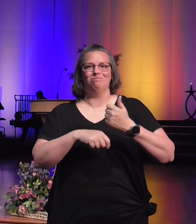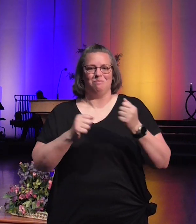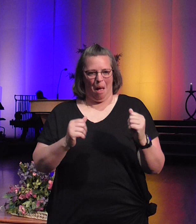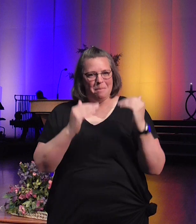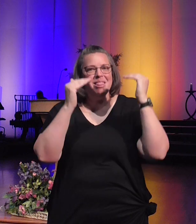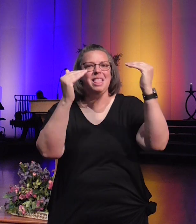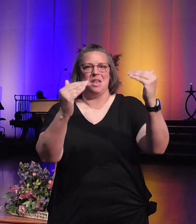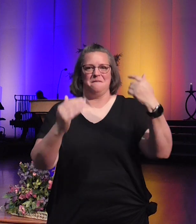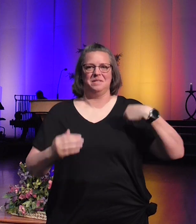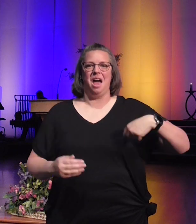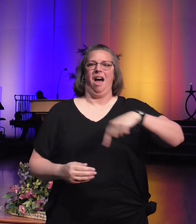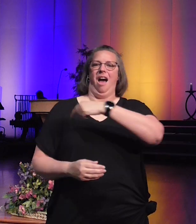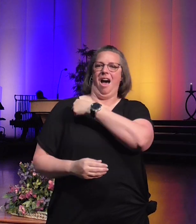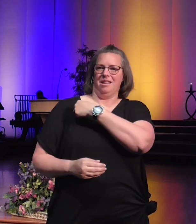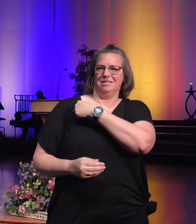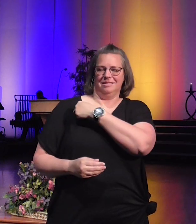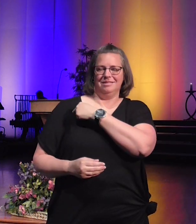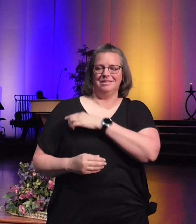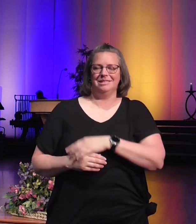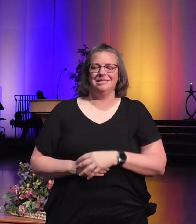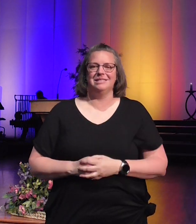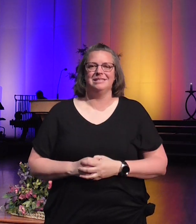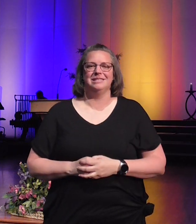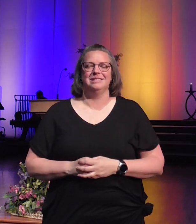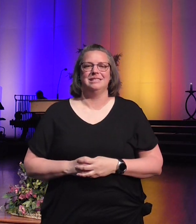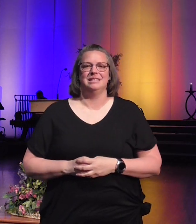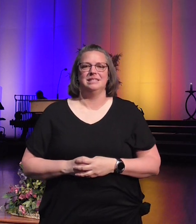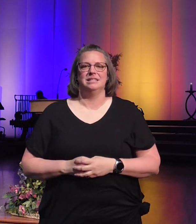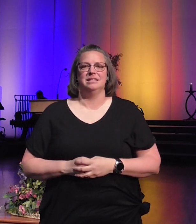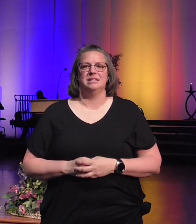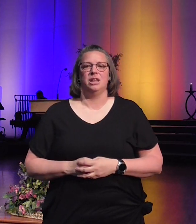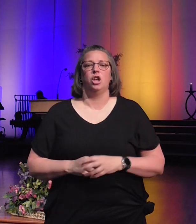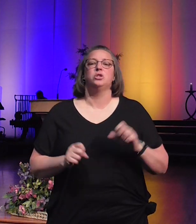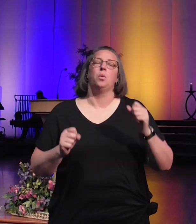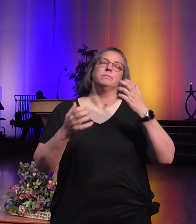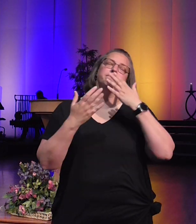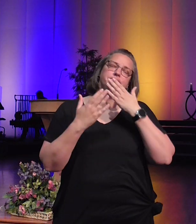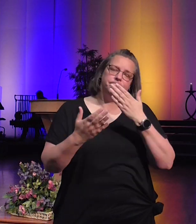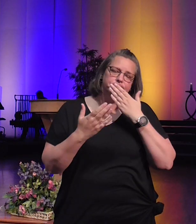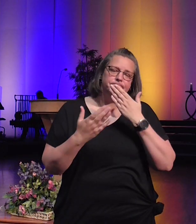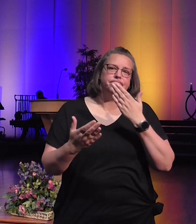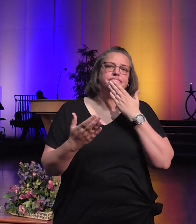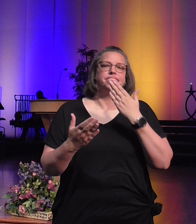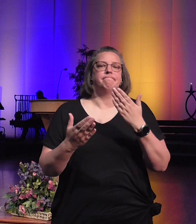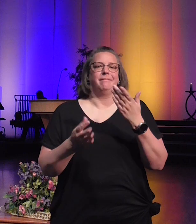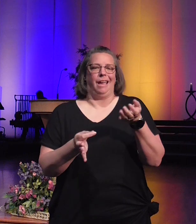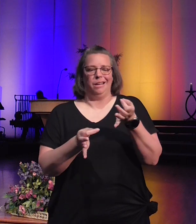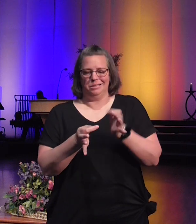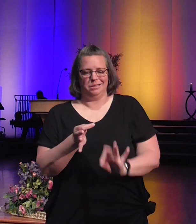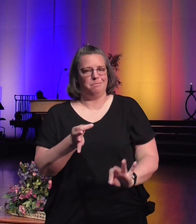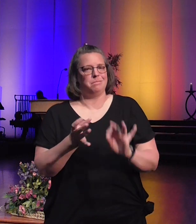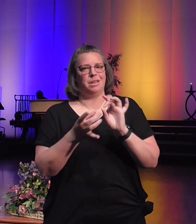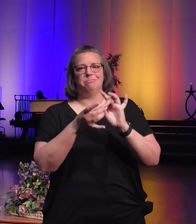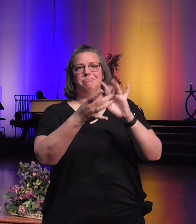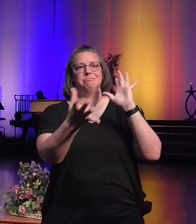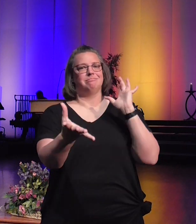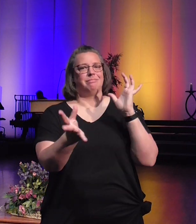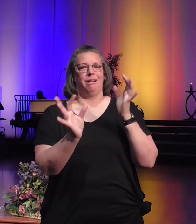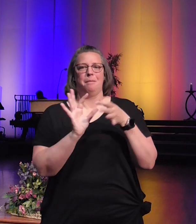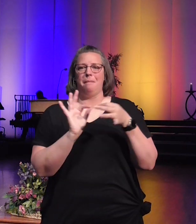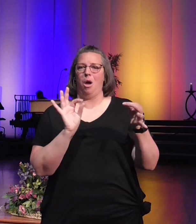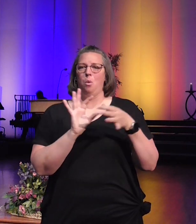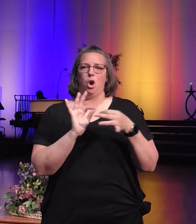to enable us to thrive. And so it's with great thanksgiving that I just simply release these